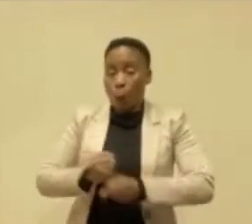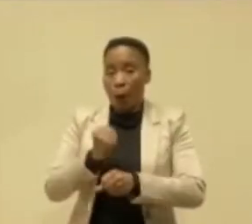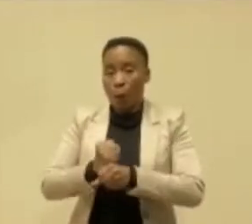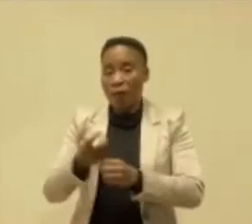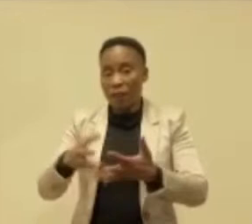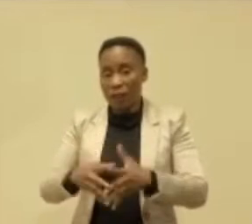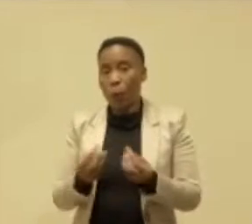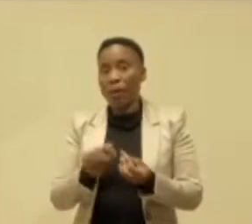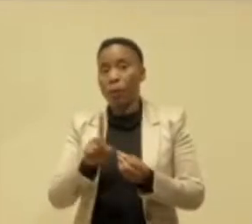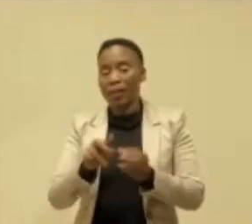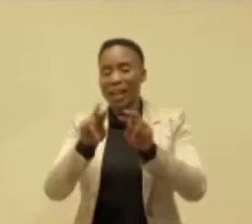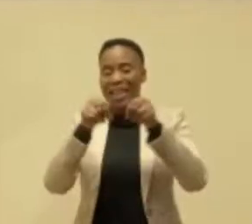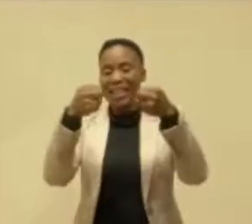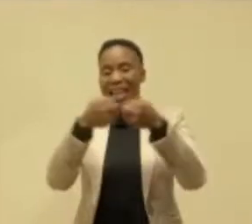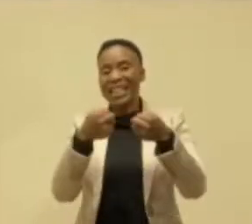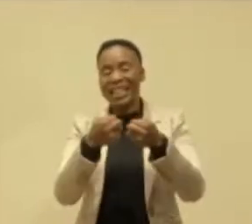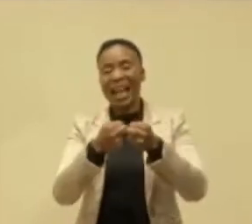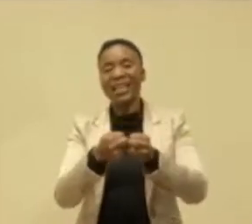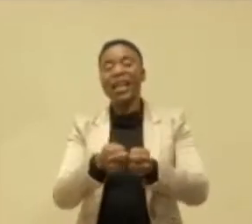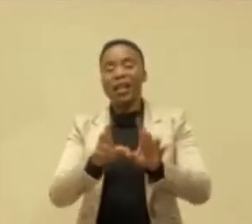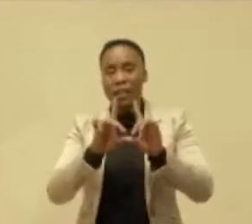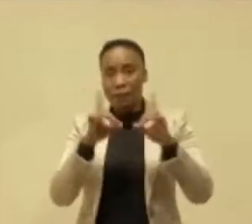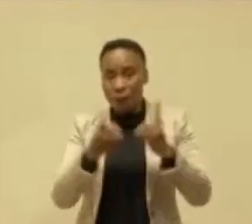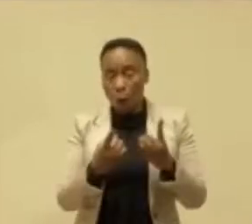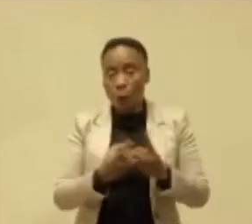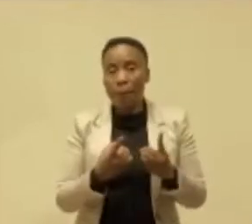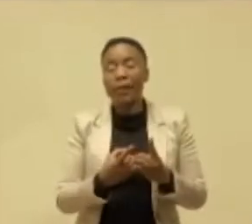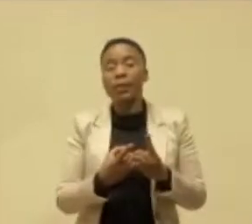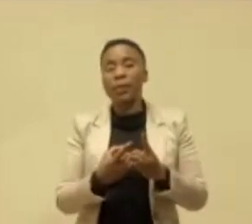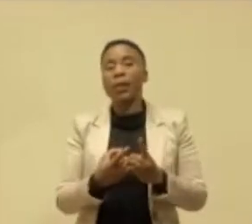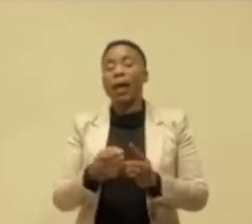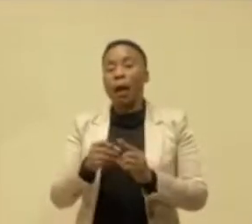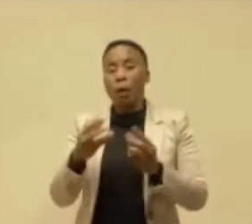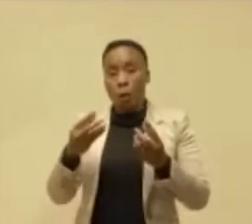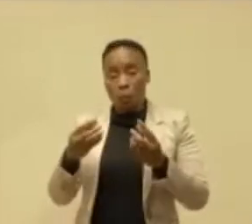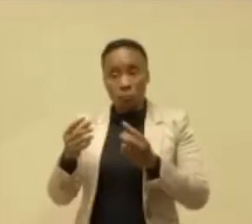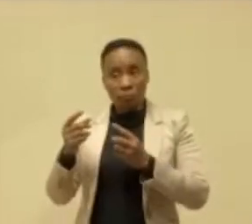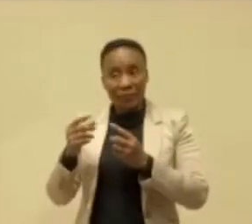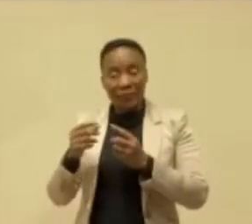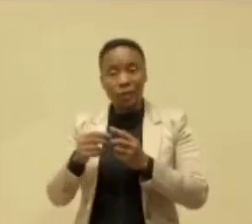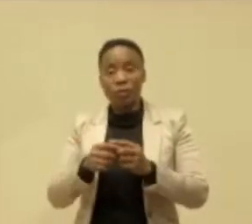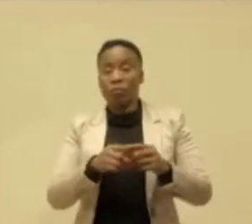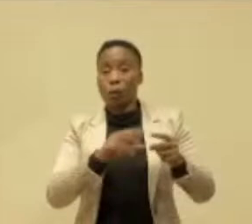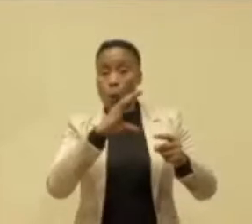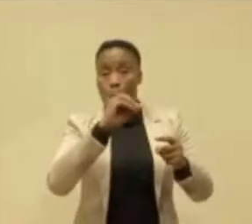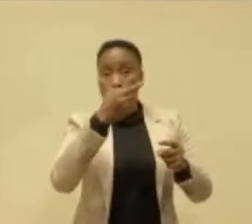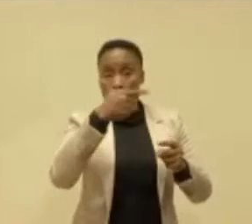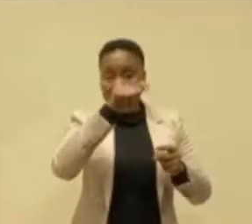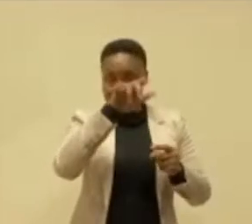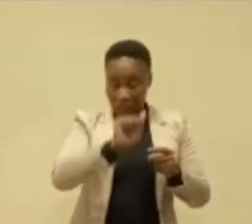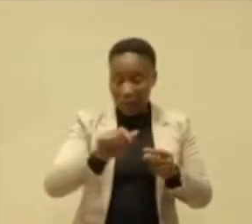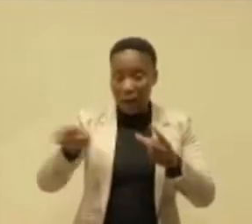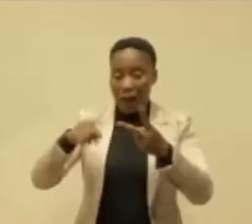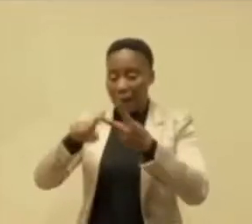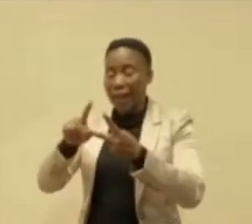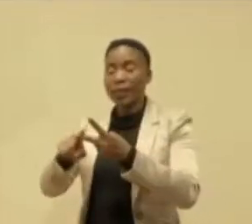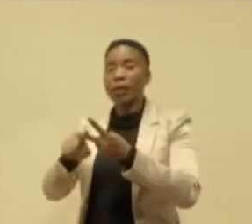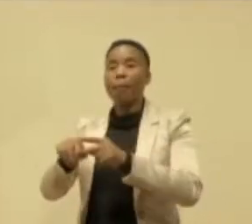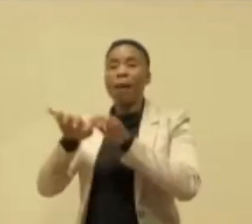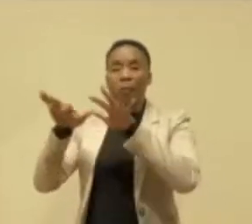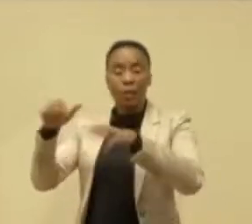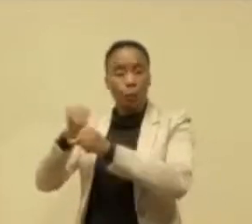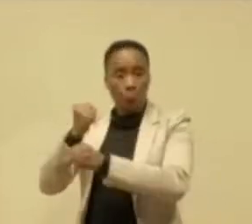national department of cooperative governance and public works we have identified training interventions and partnerships